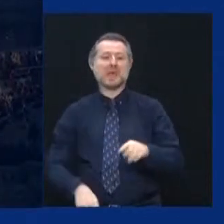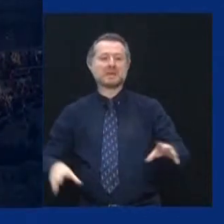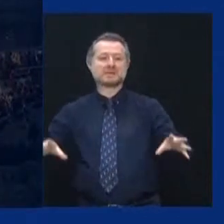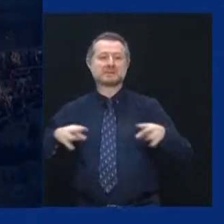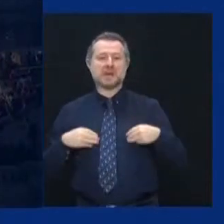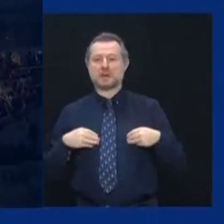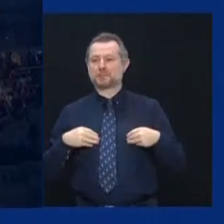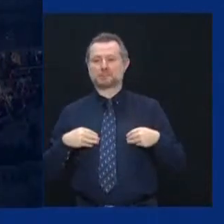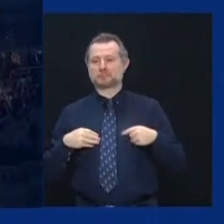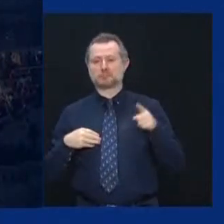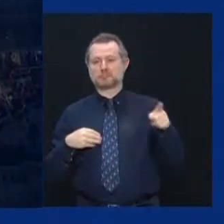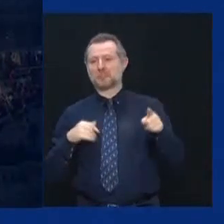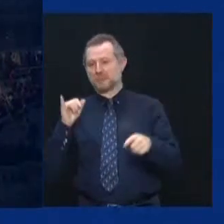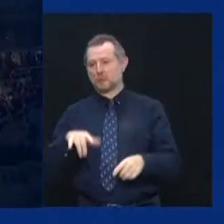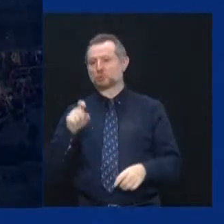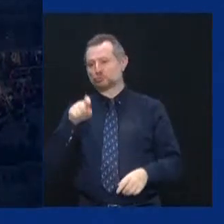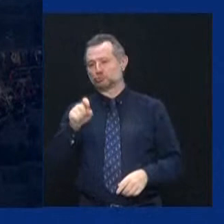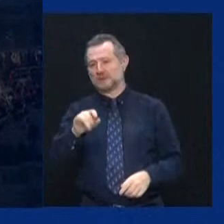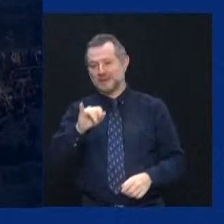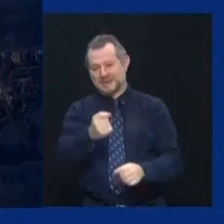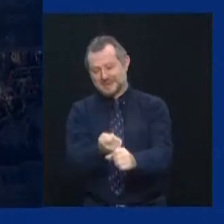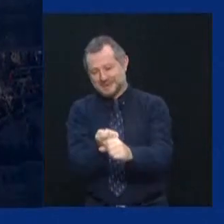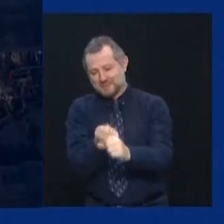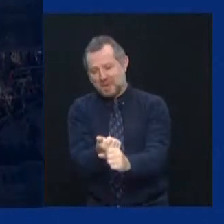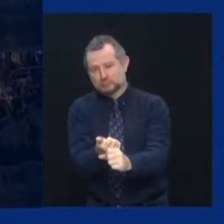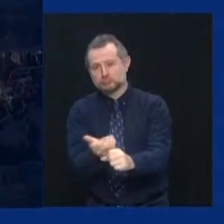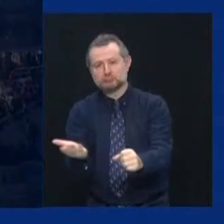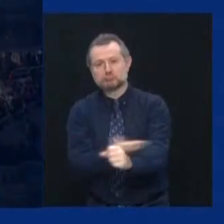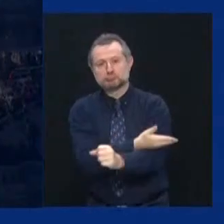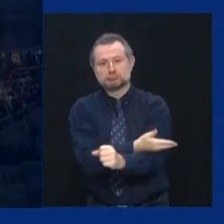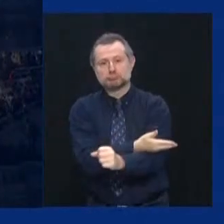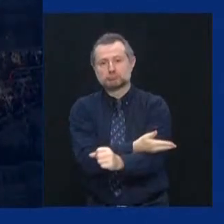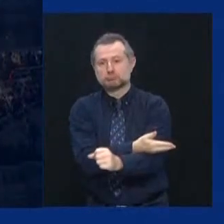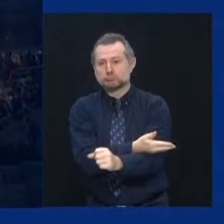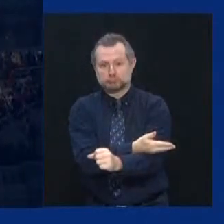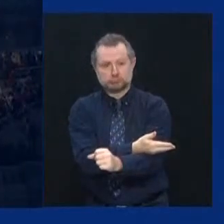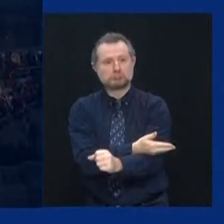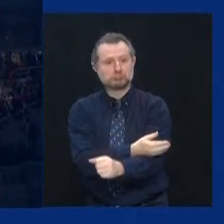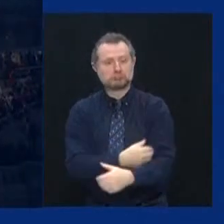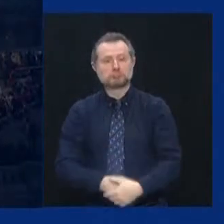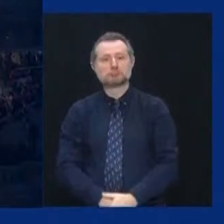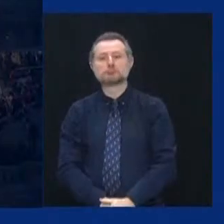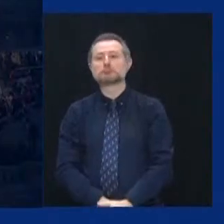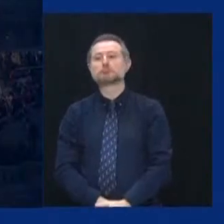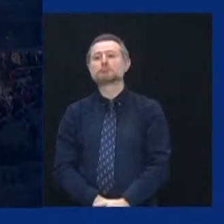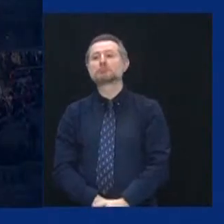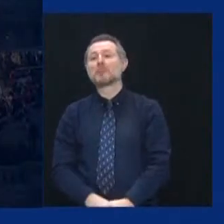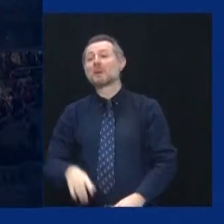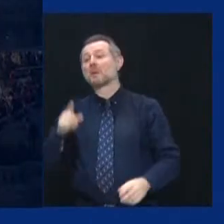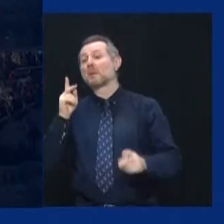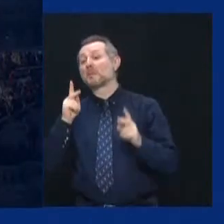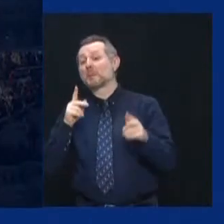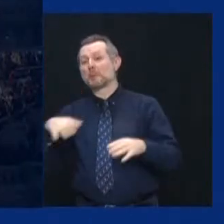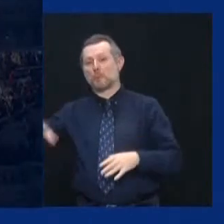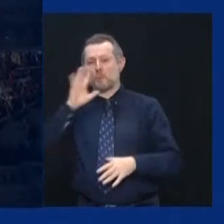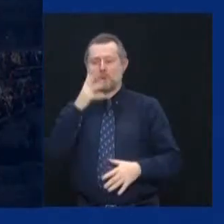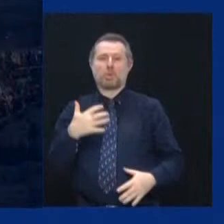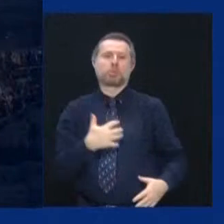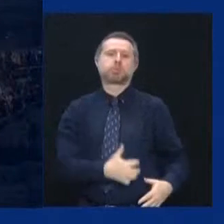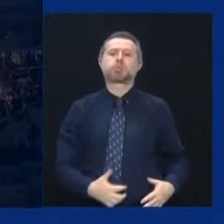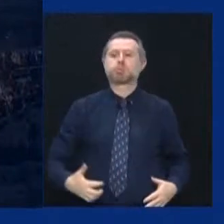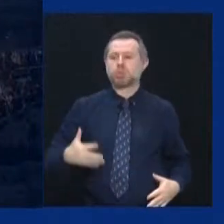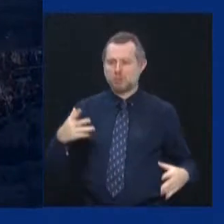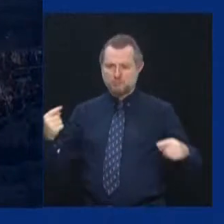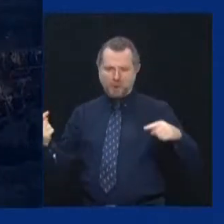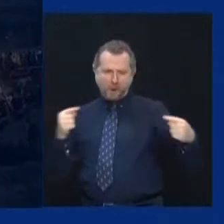why impeachment. Now, impeachment will bring great anguish to the country. The last thing I want